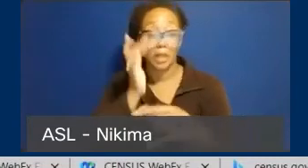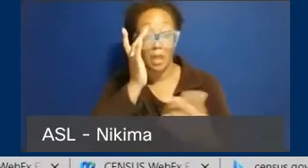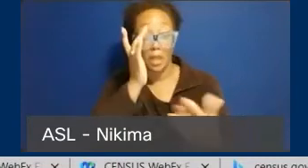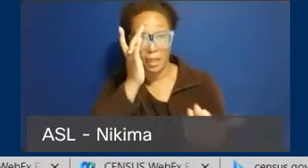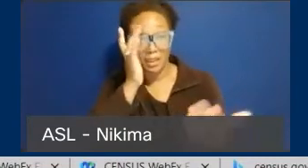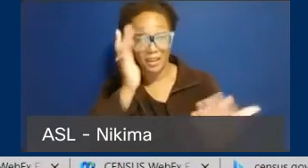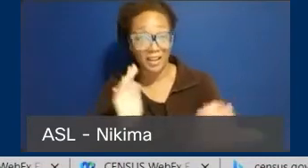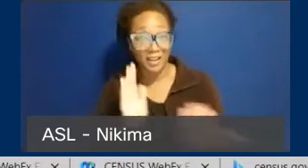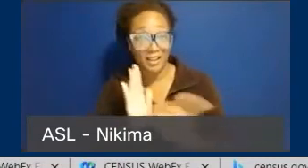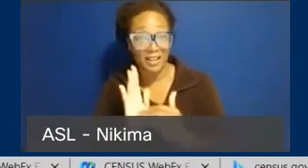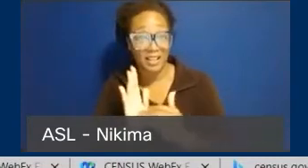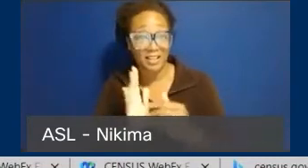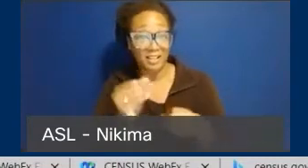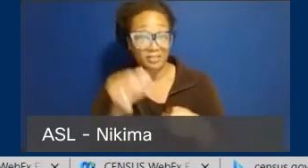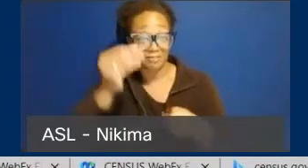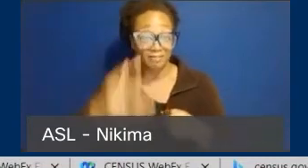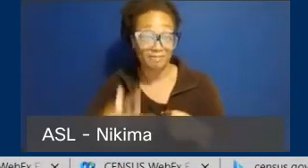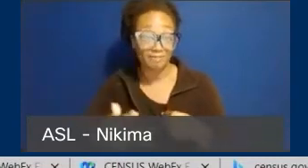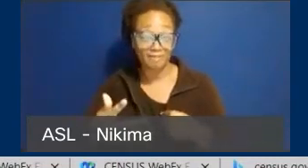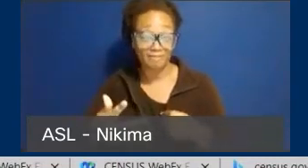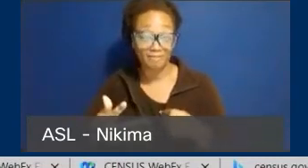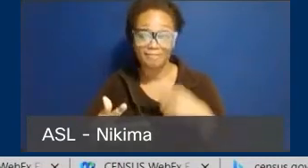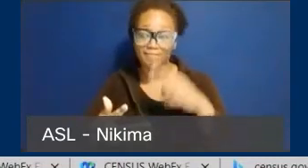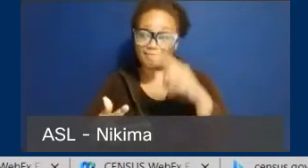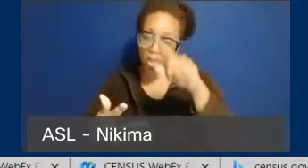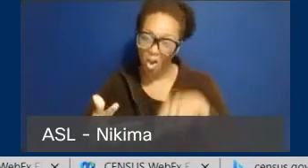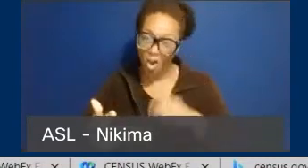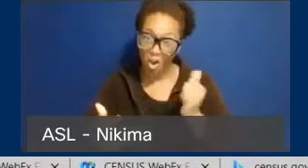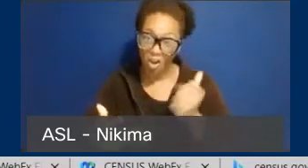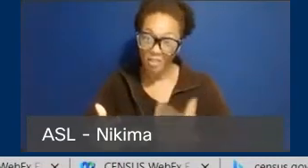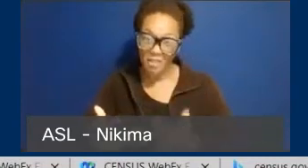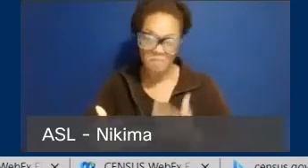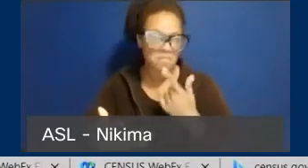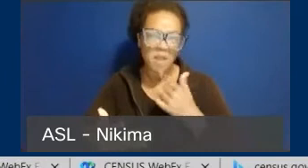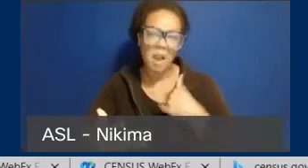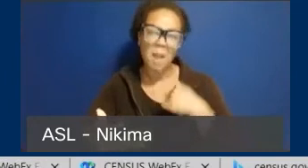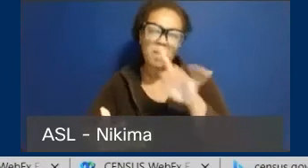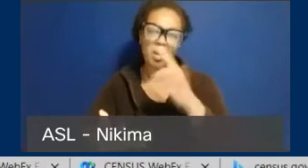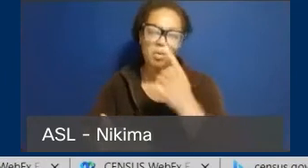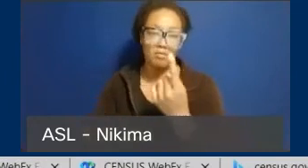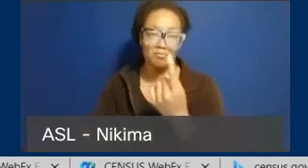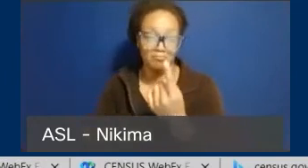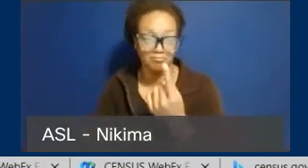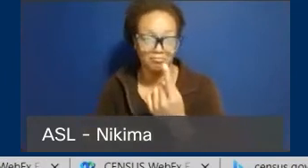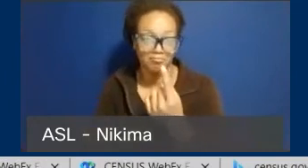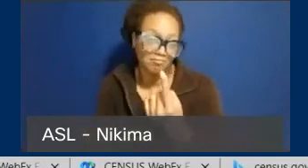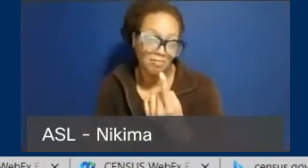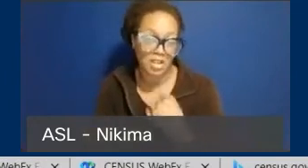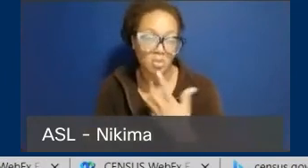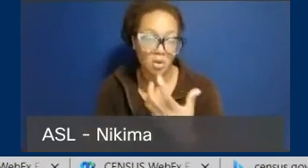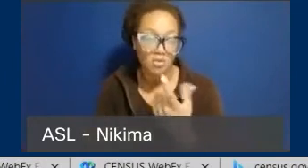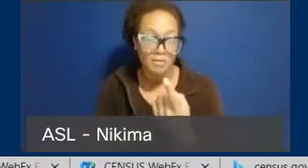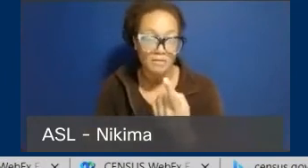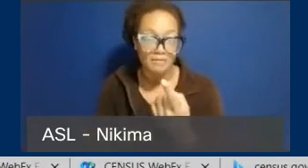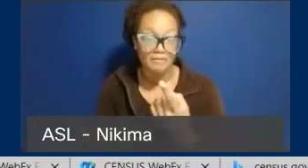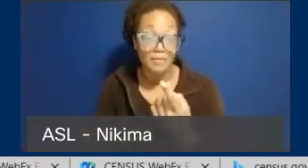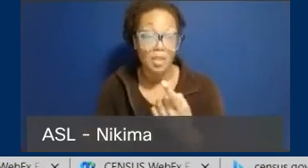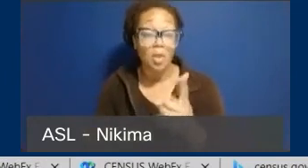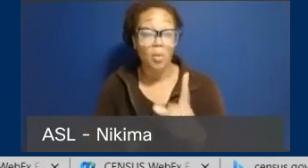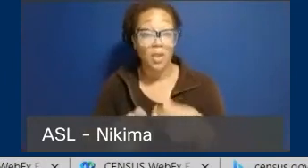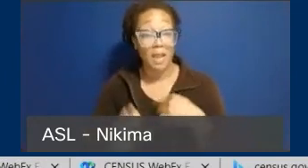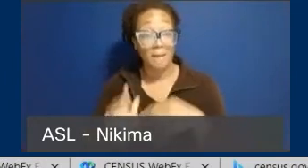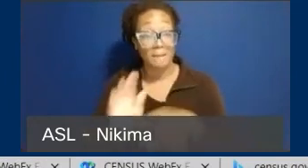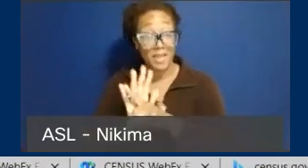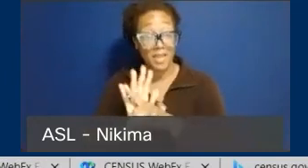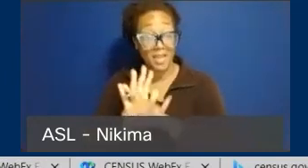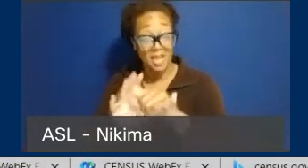all census tracts, but I'm just going to choose one. And the moment that I select the geography, you see that it showed up